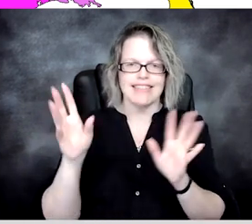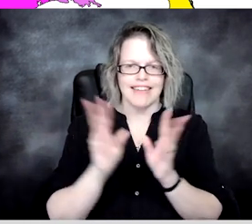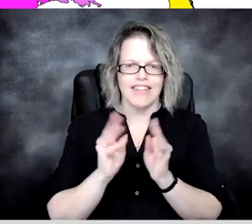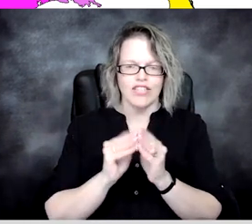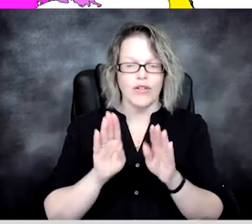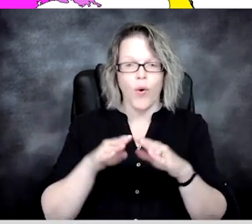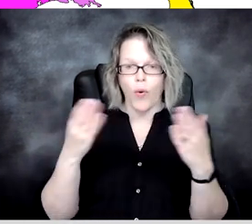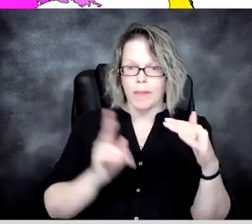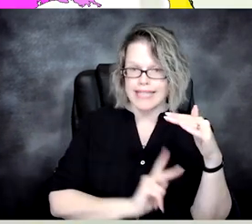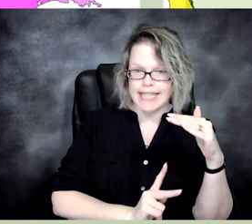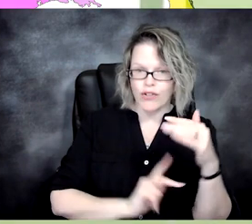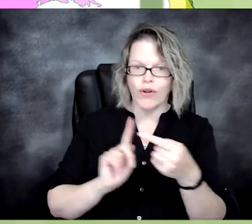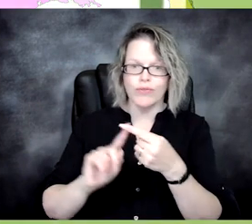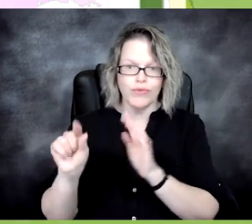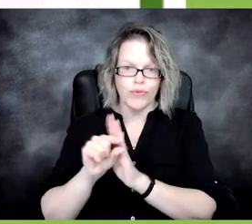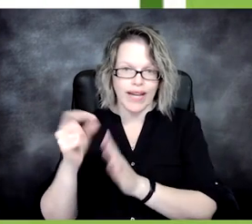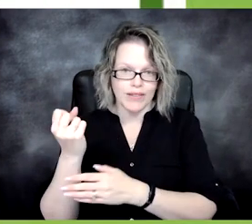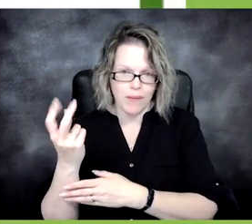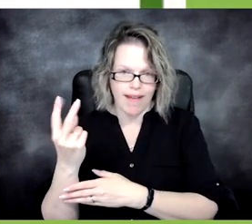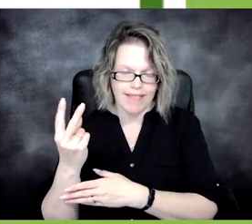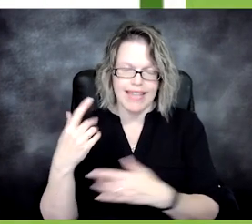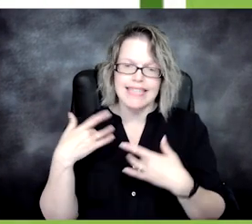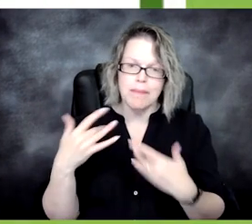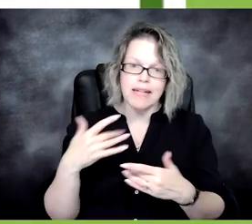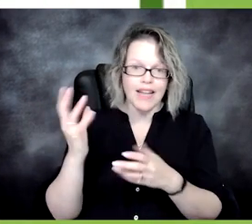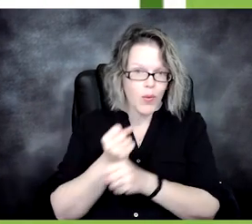in kindergarten through grade 12. Typically, the winning